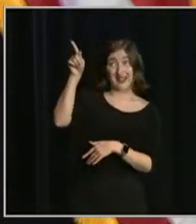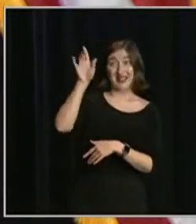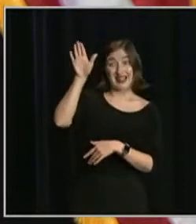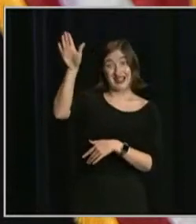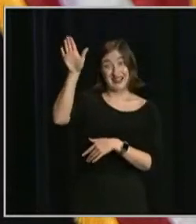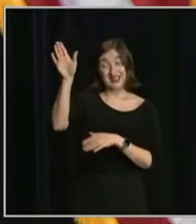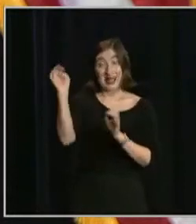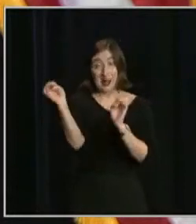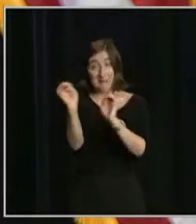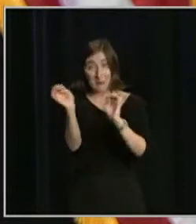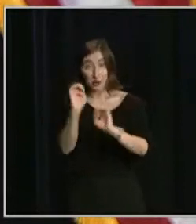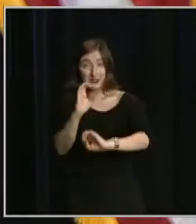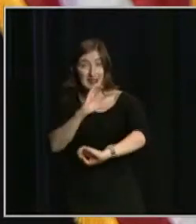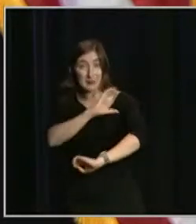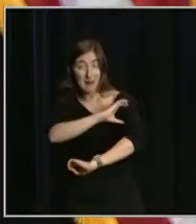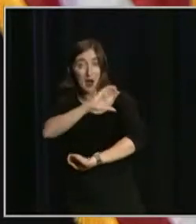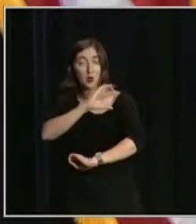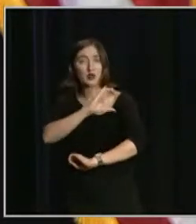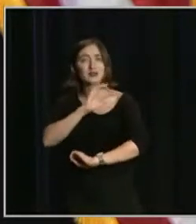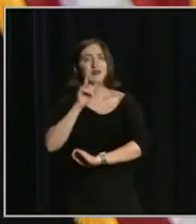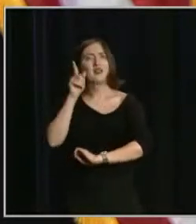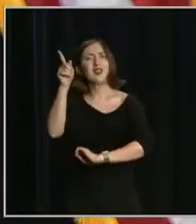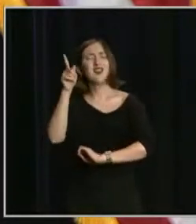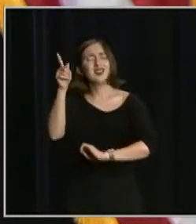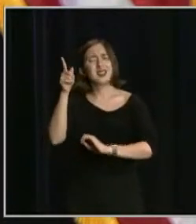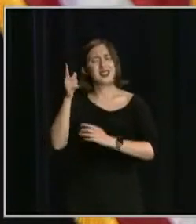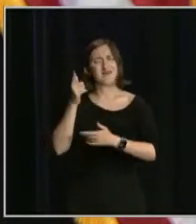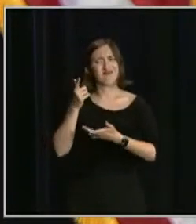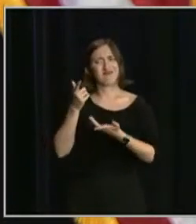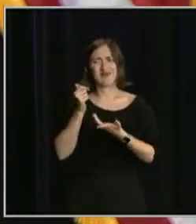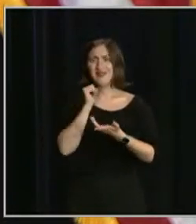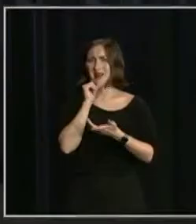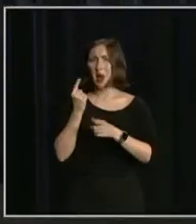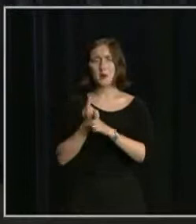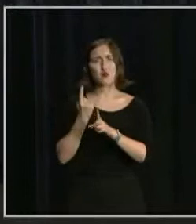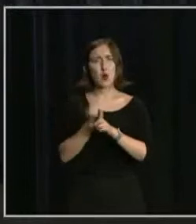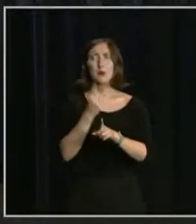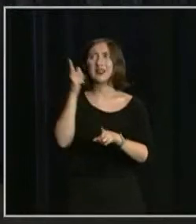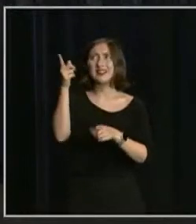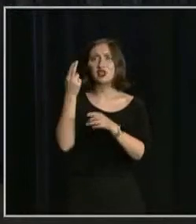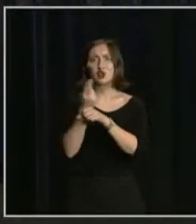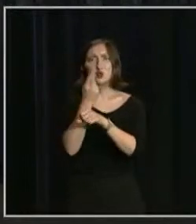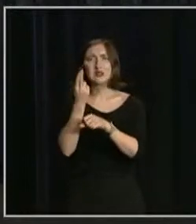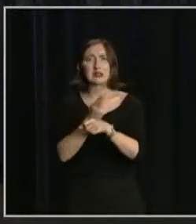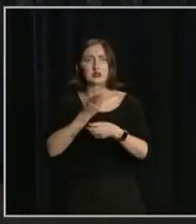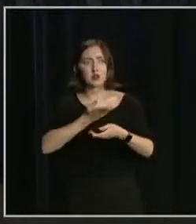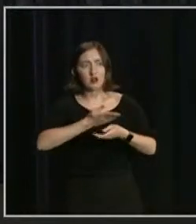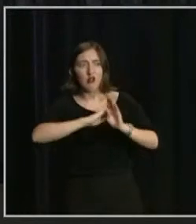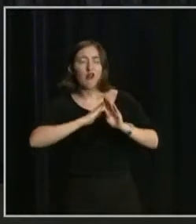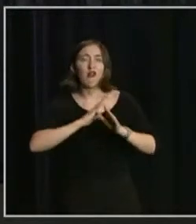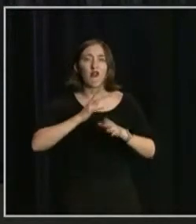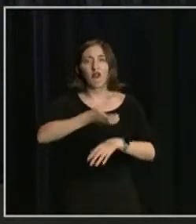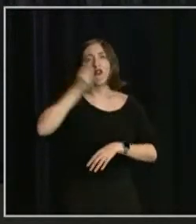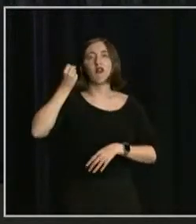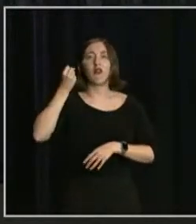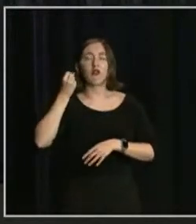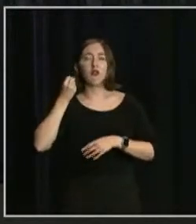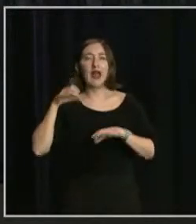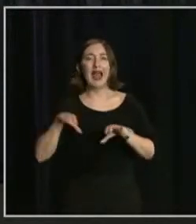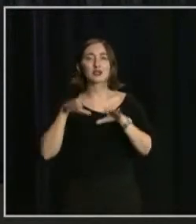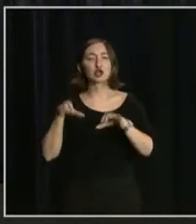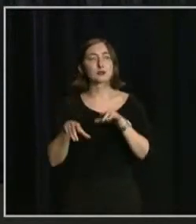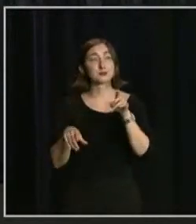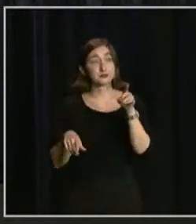to facilitate action, and he's using them to prohibit action. You're using the Texas Disaster Act as